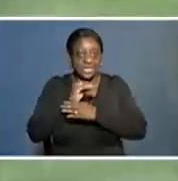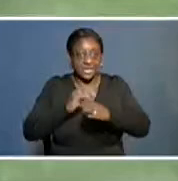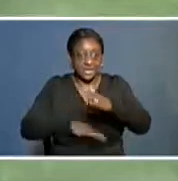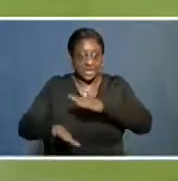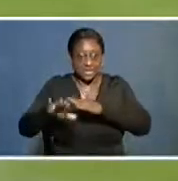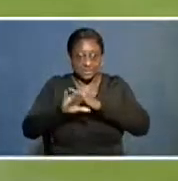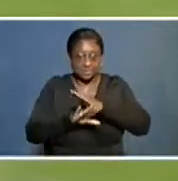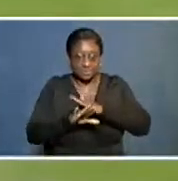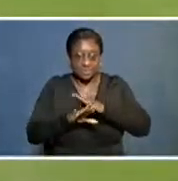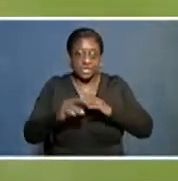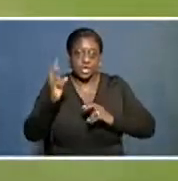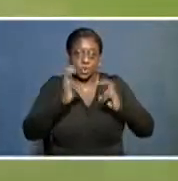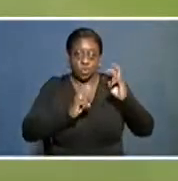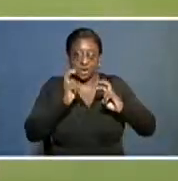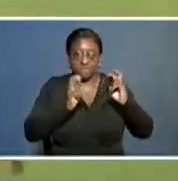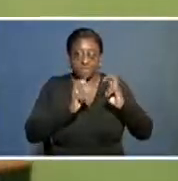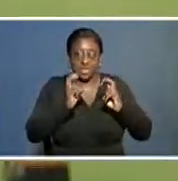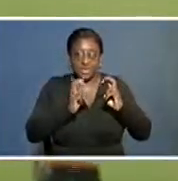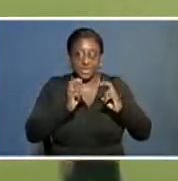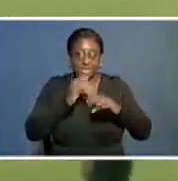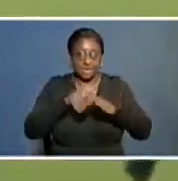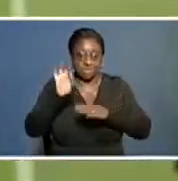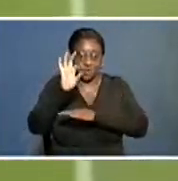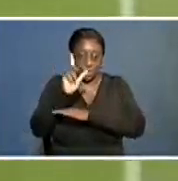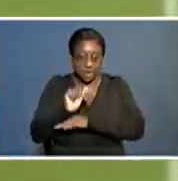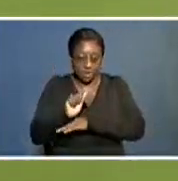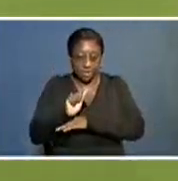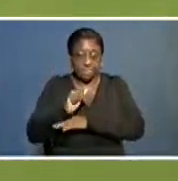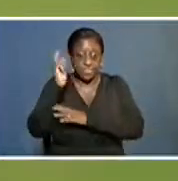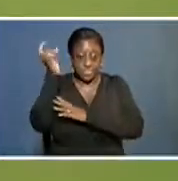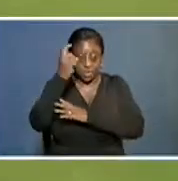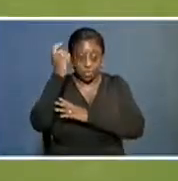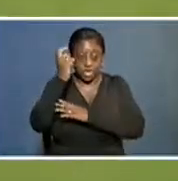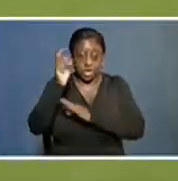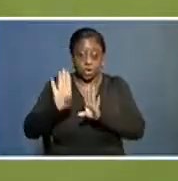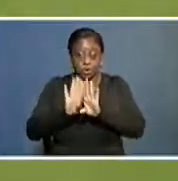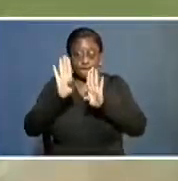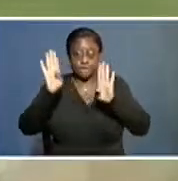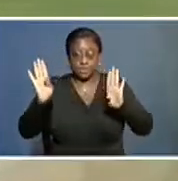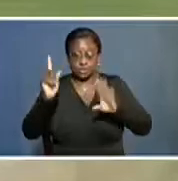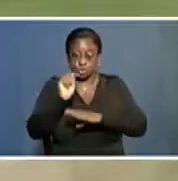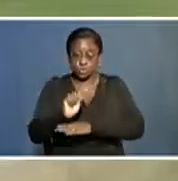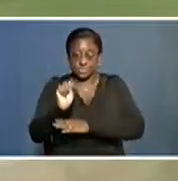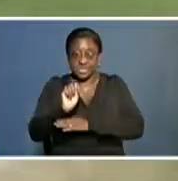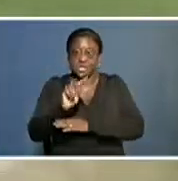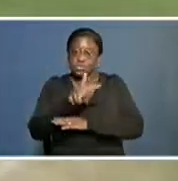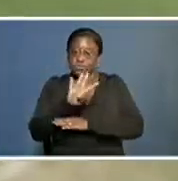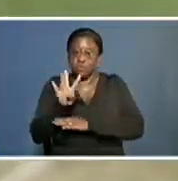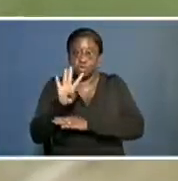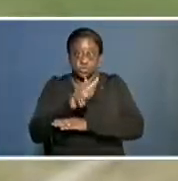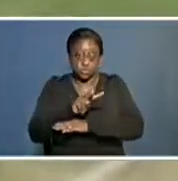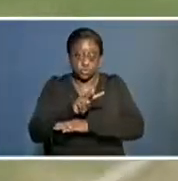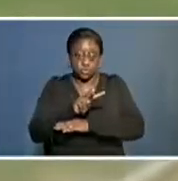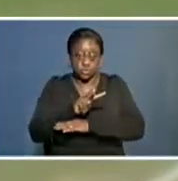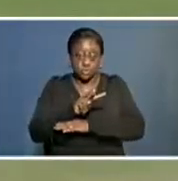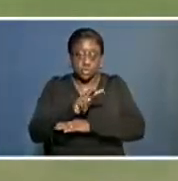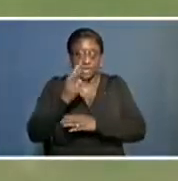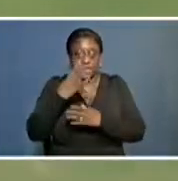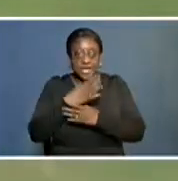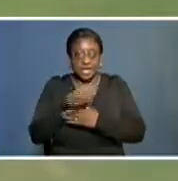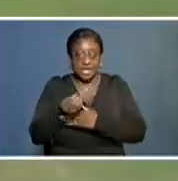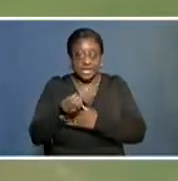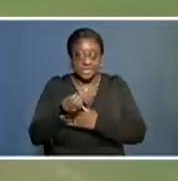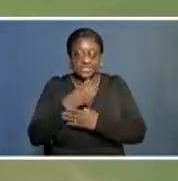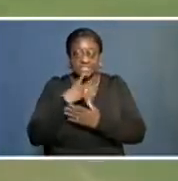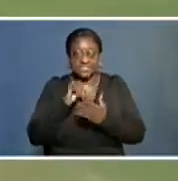Championship qualifiers in Bradenton, Florida. Coming off a win in their opener on Tuesday, the 2-4-2 no match for Guyana, who picked